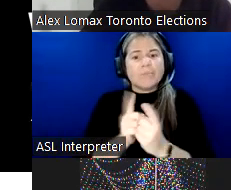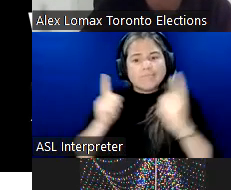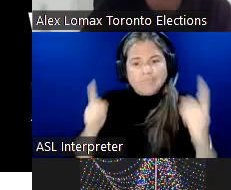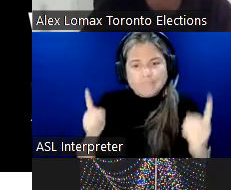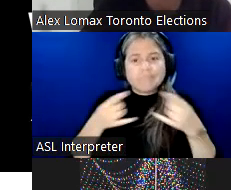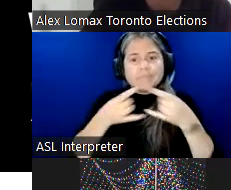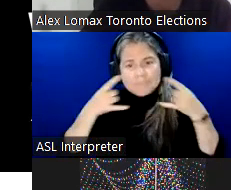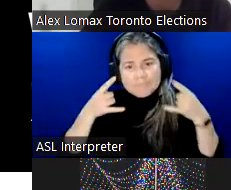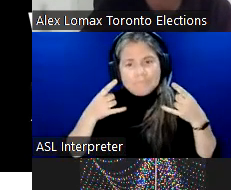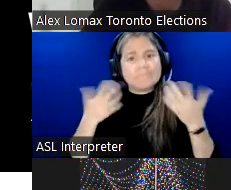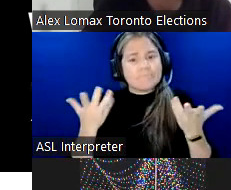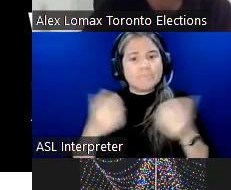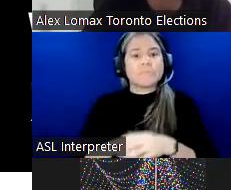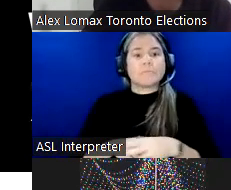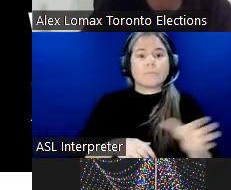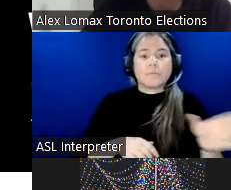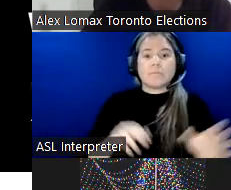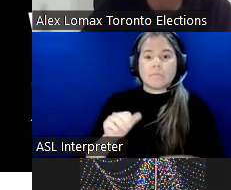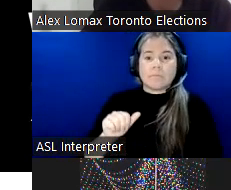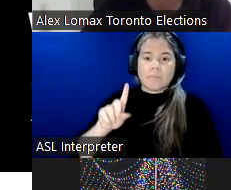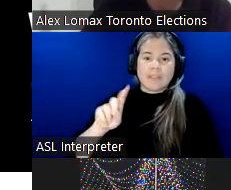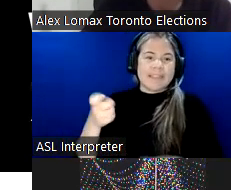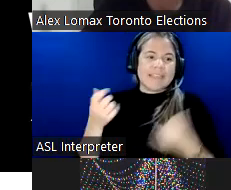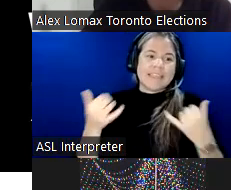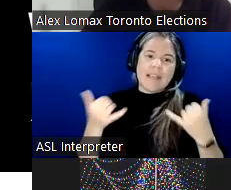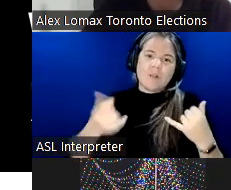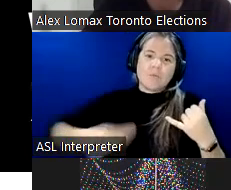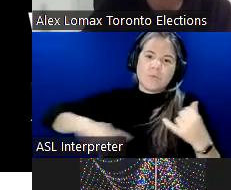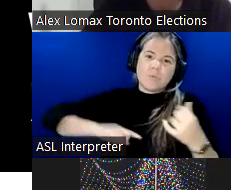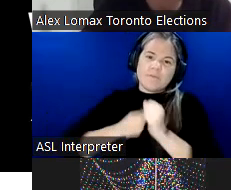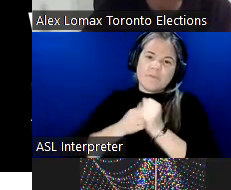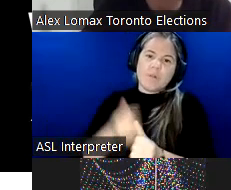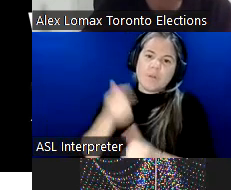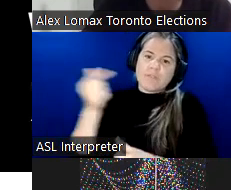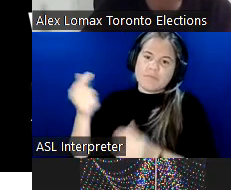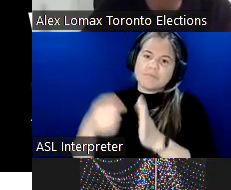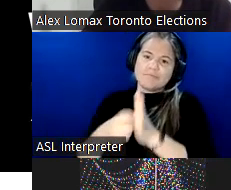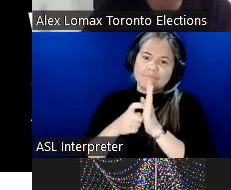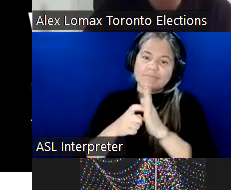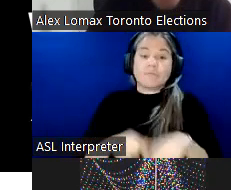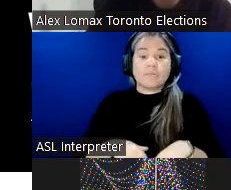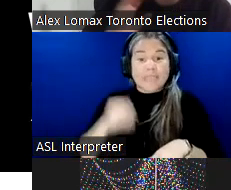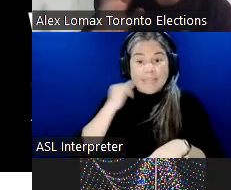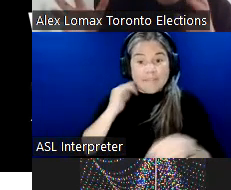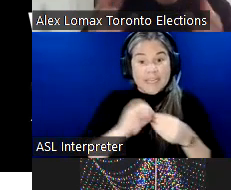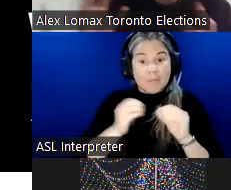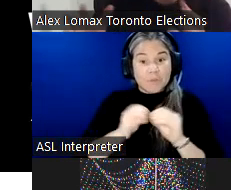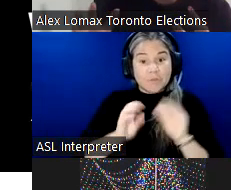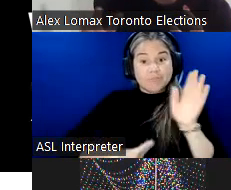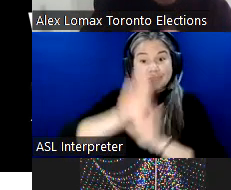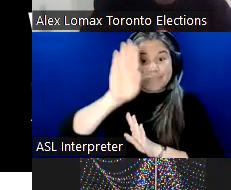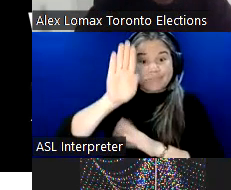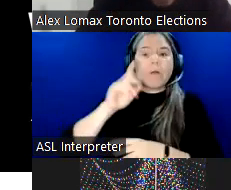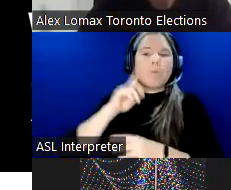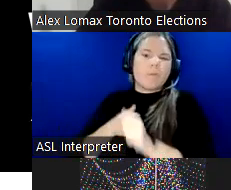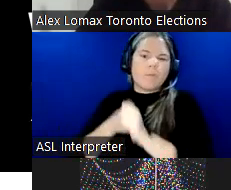just working within whatever the government mandates are. So if there's a surge in cases, then we will pivot